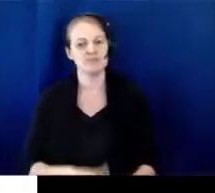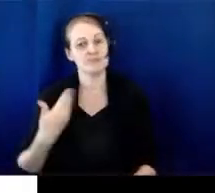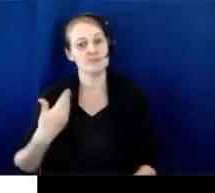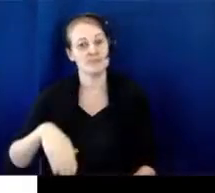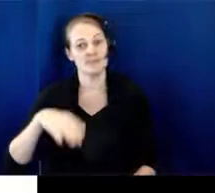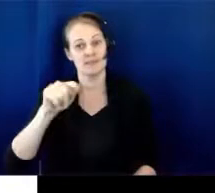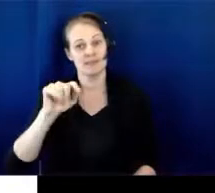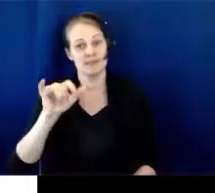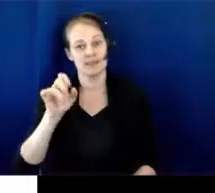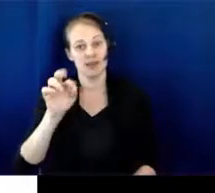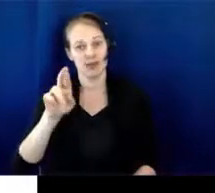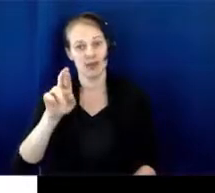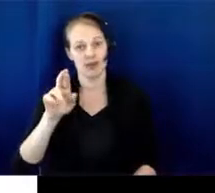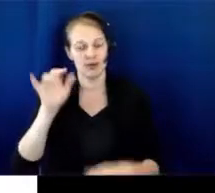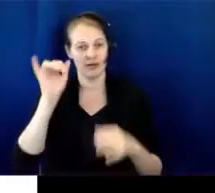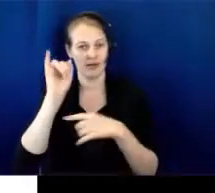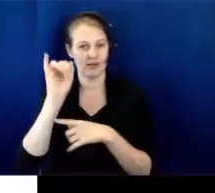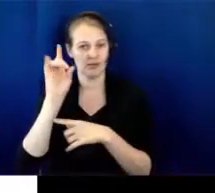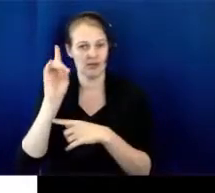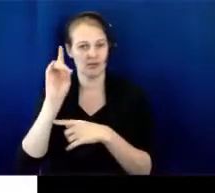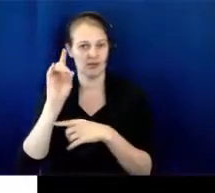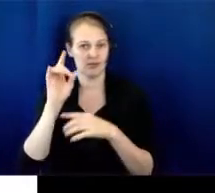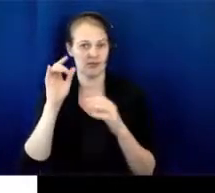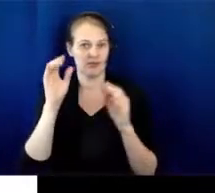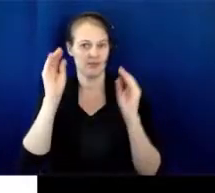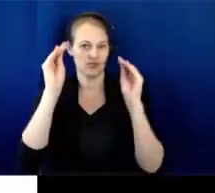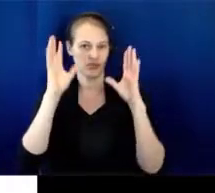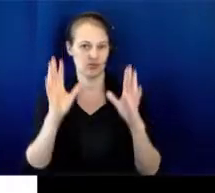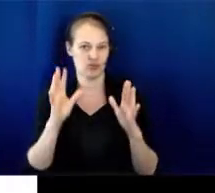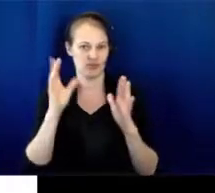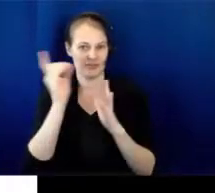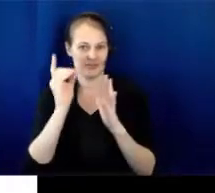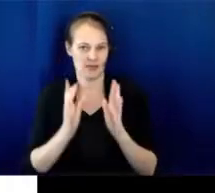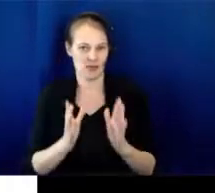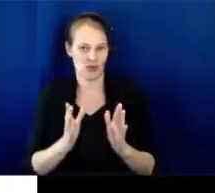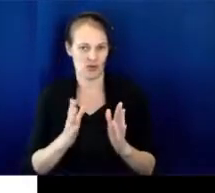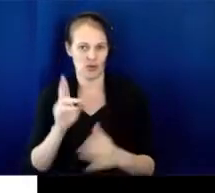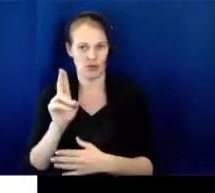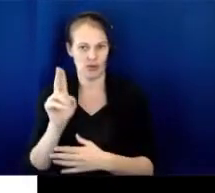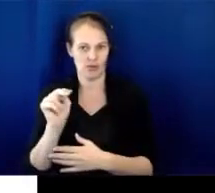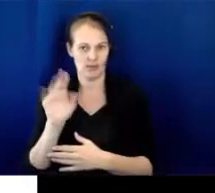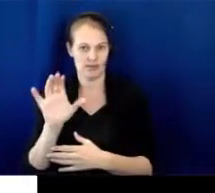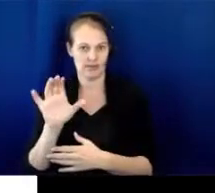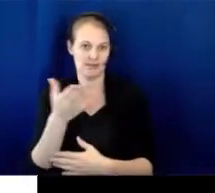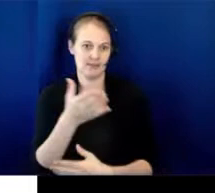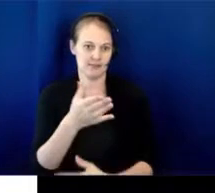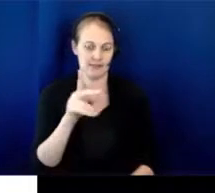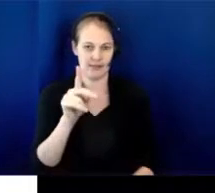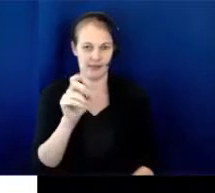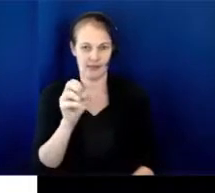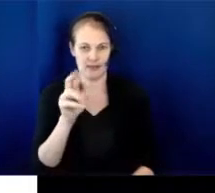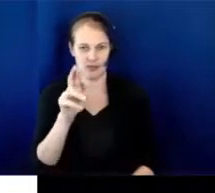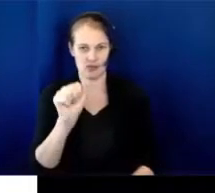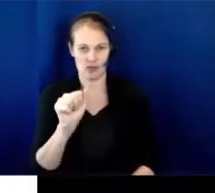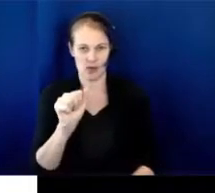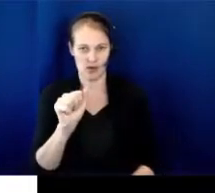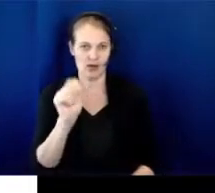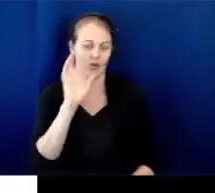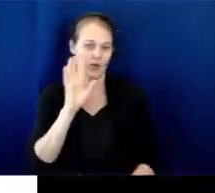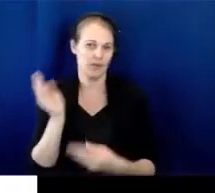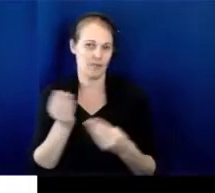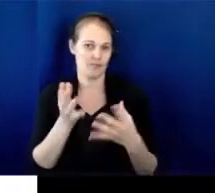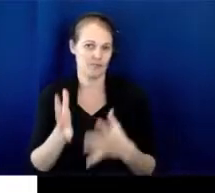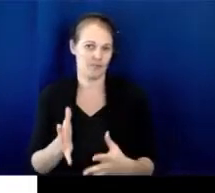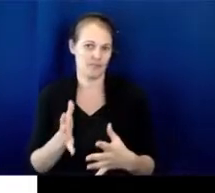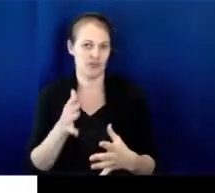I'm an instructional designer here at UNC. And I'm also here with Kendra. She's going to be our moderator. She is my